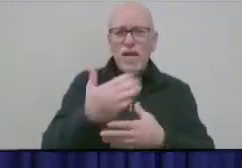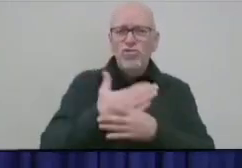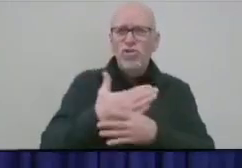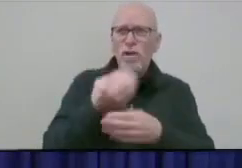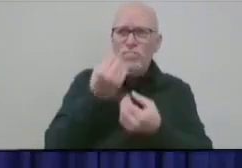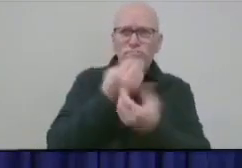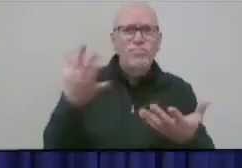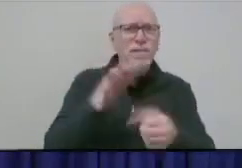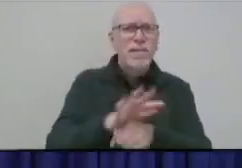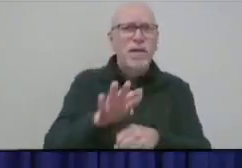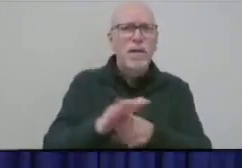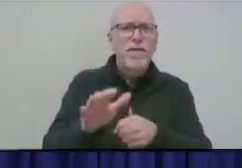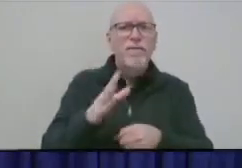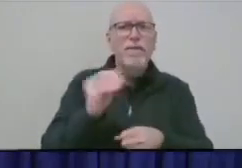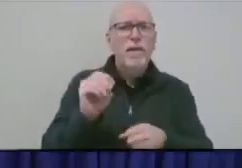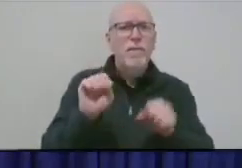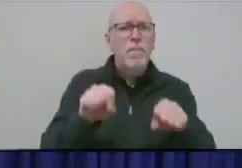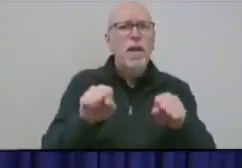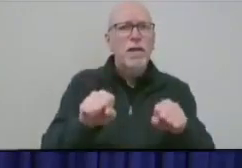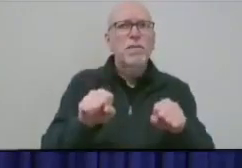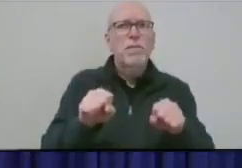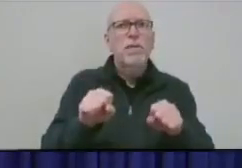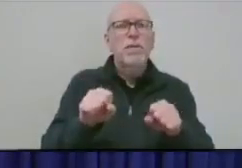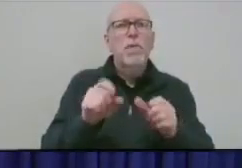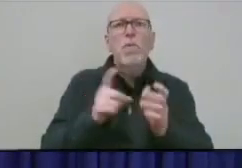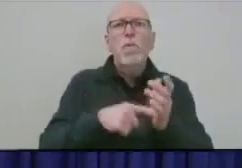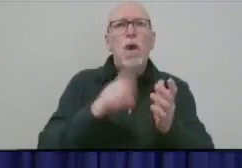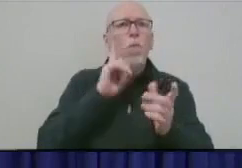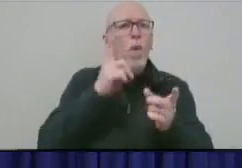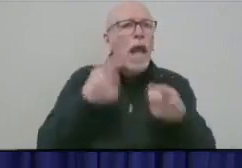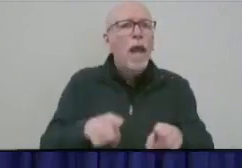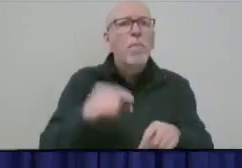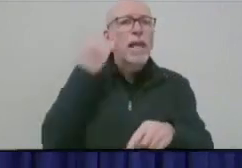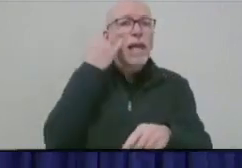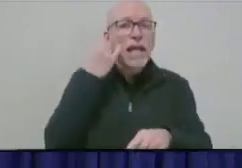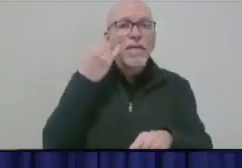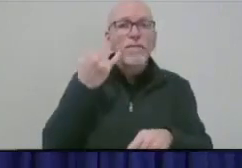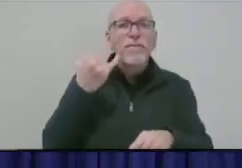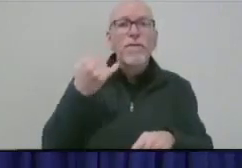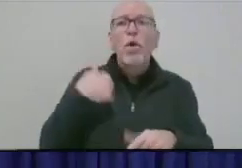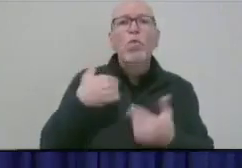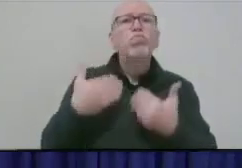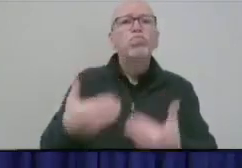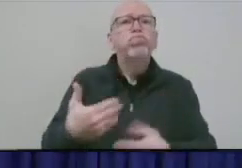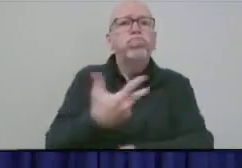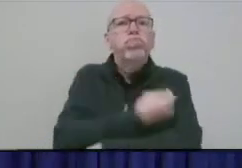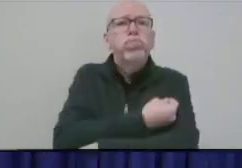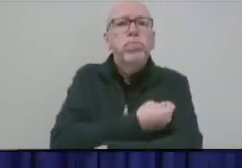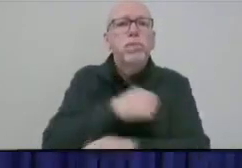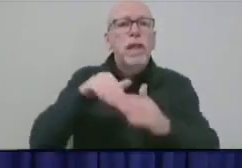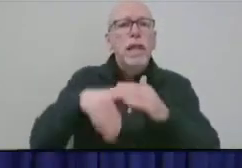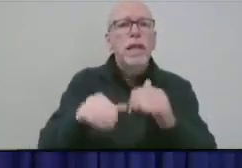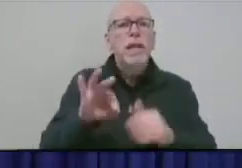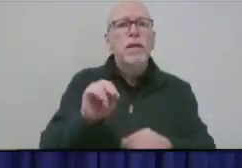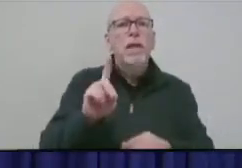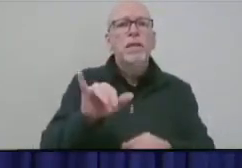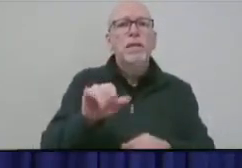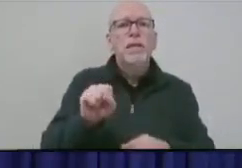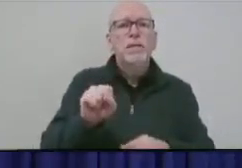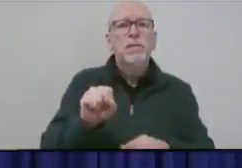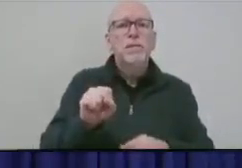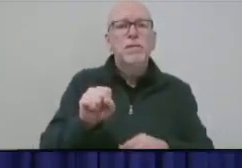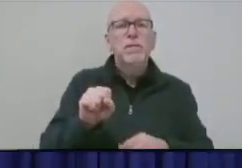and possibly also what the repercussions would be if you would get a shot within that 90-day or